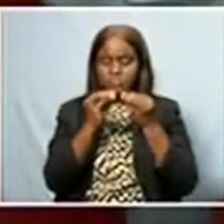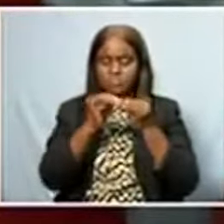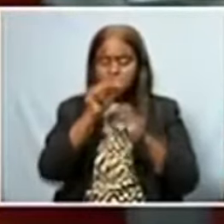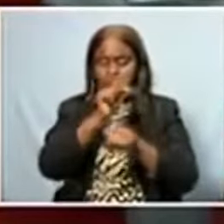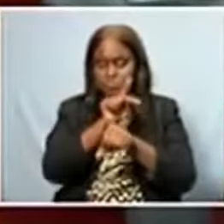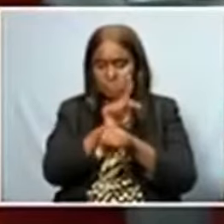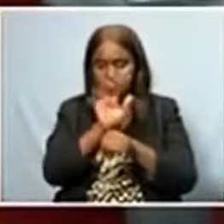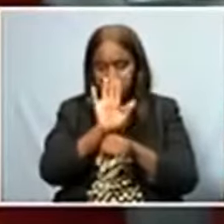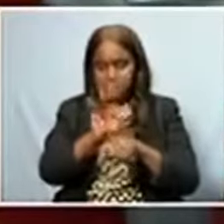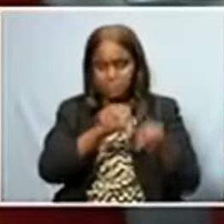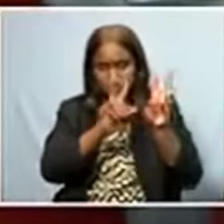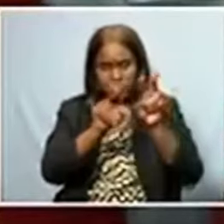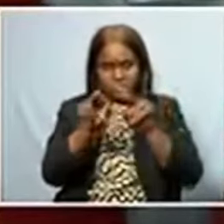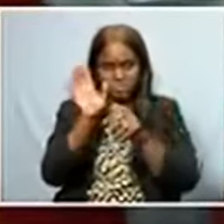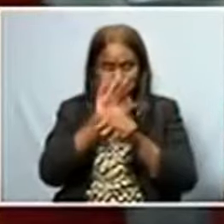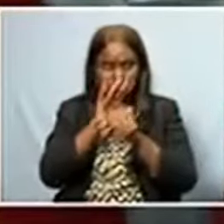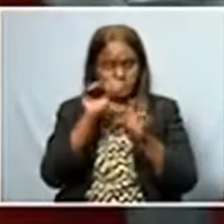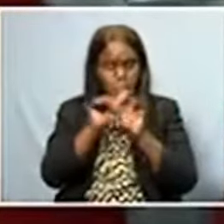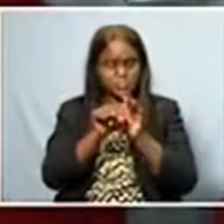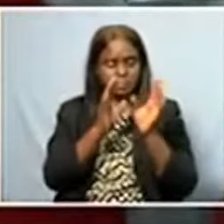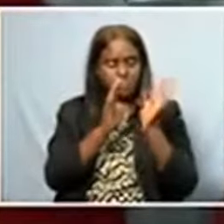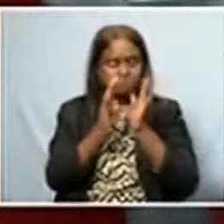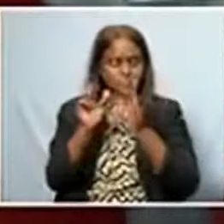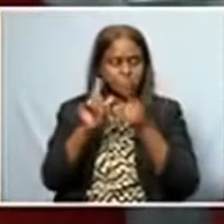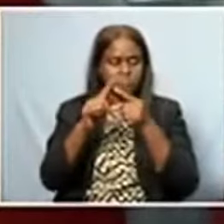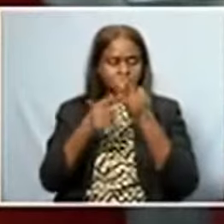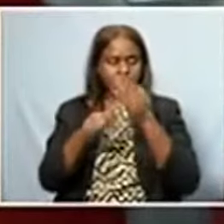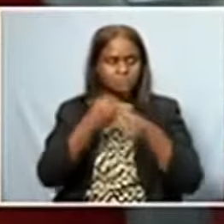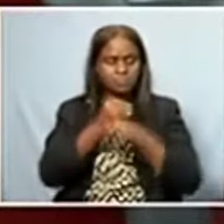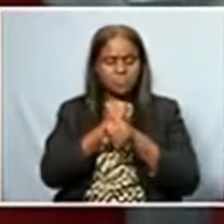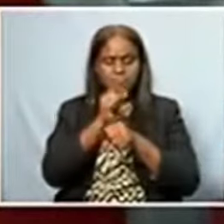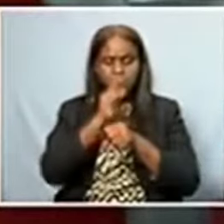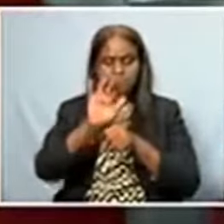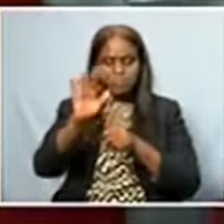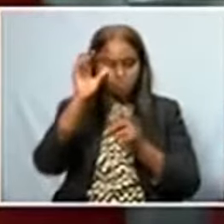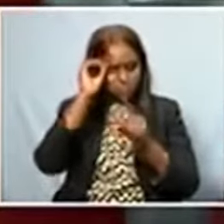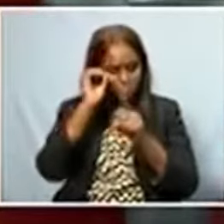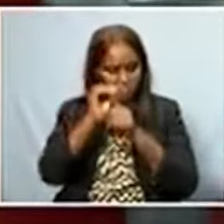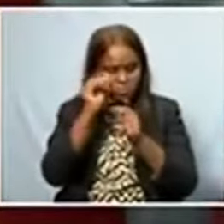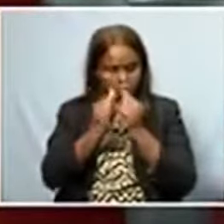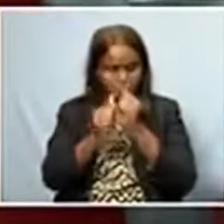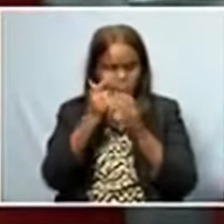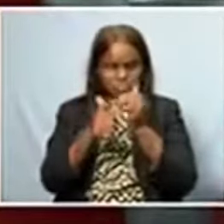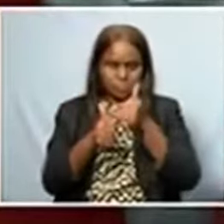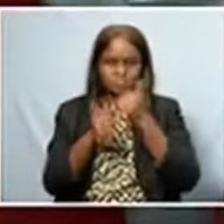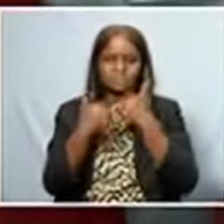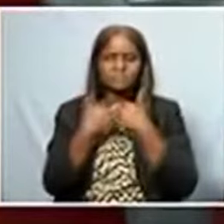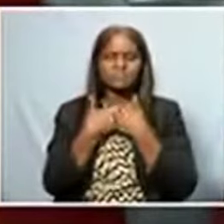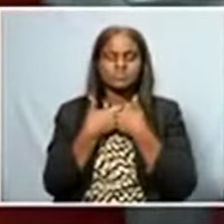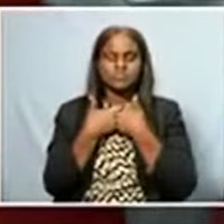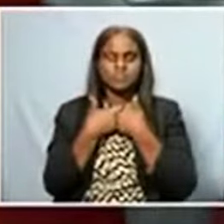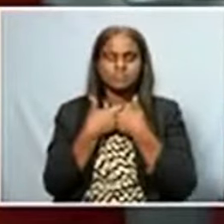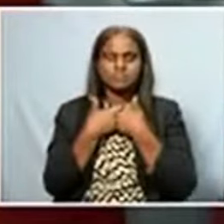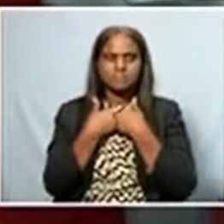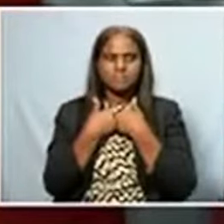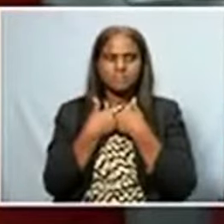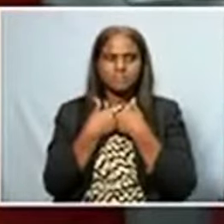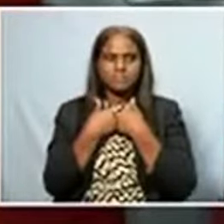are monitored in order to ensure that the objective for which they were